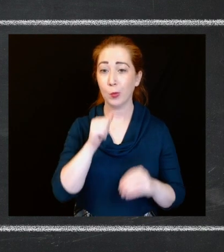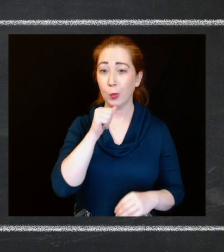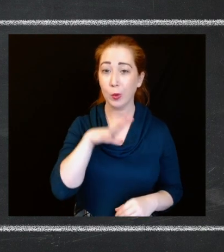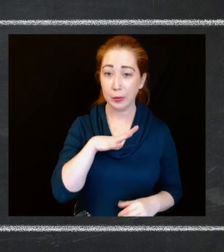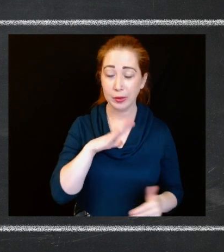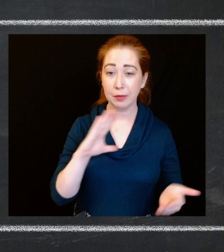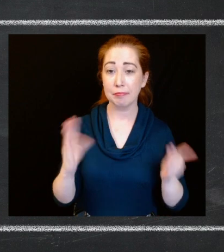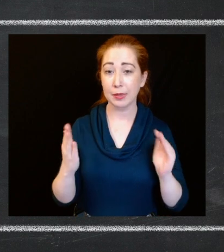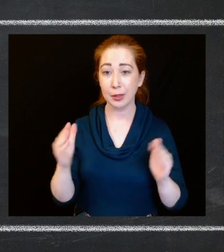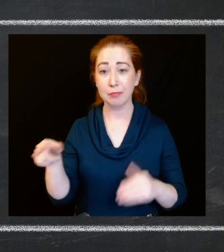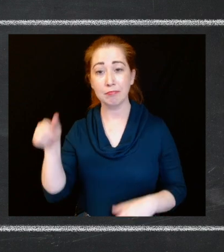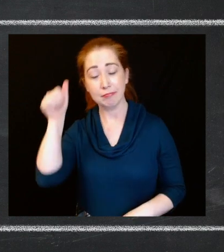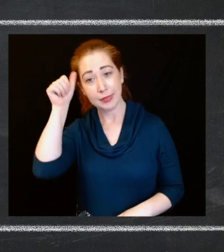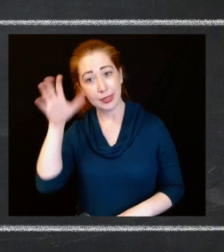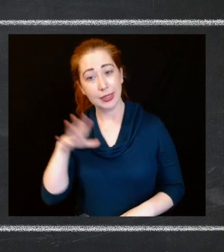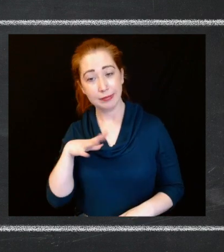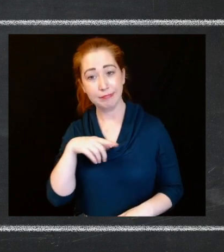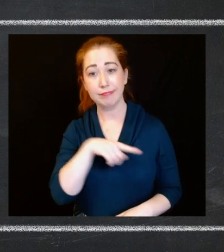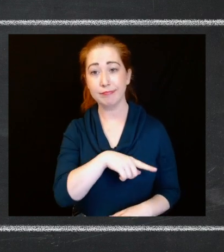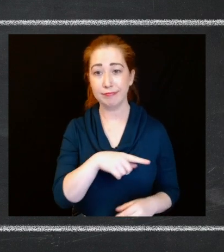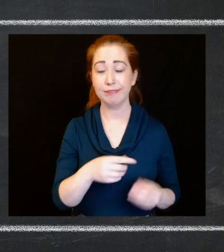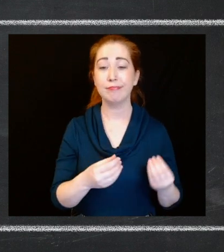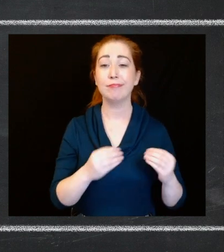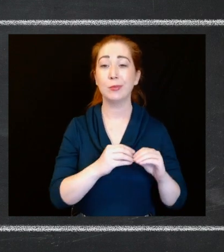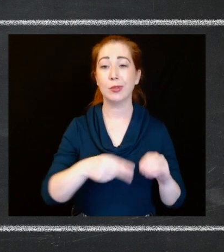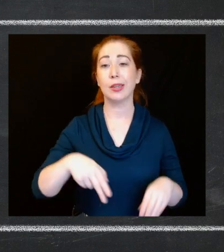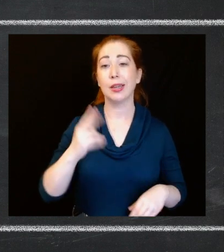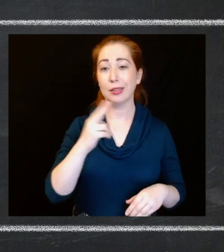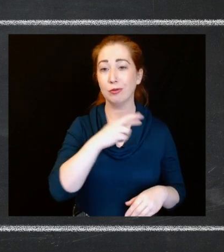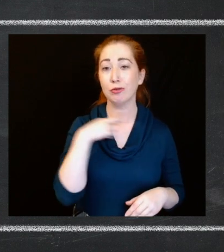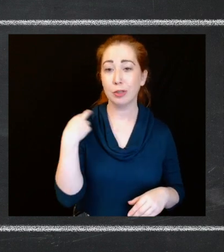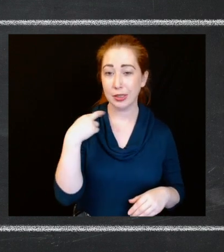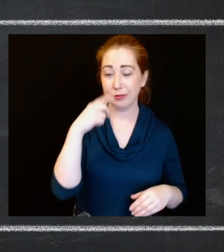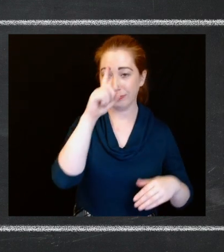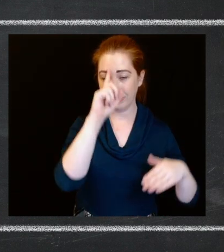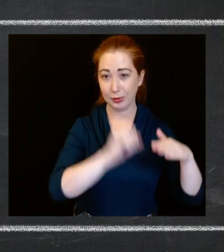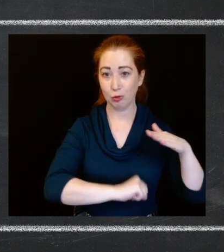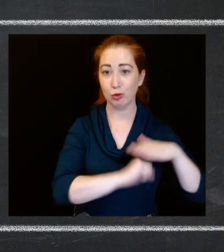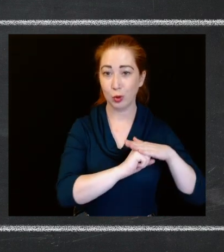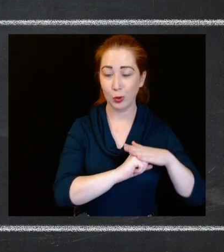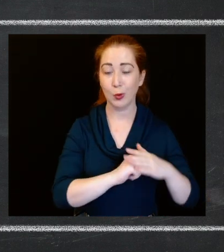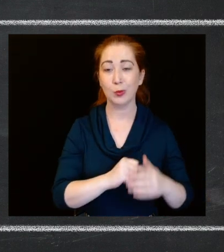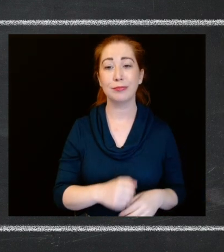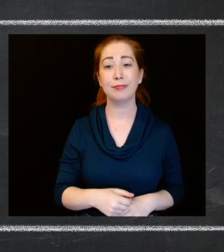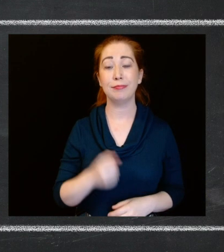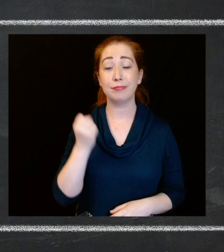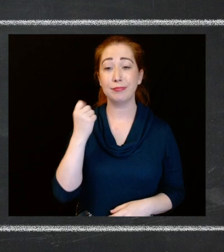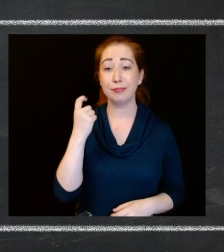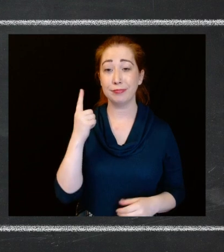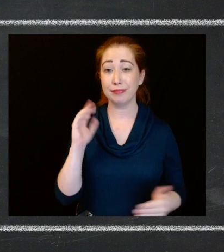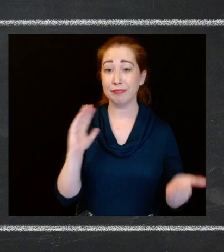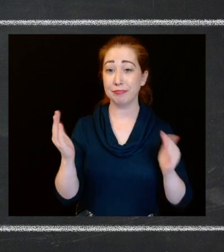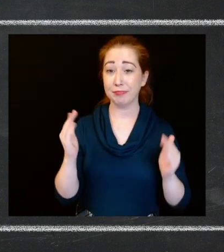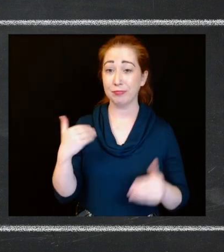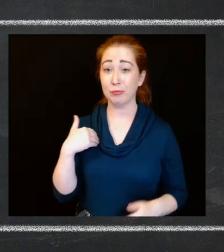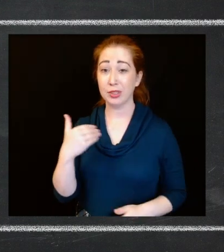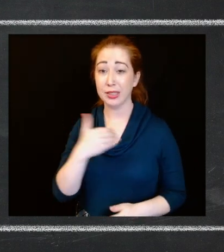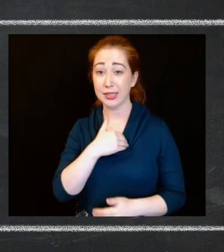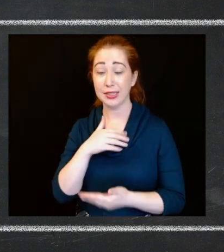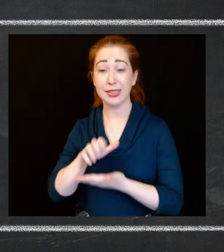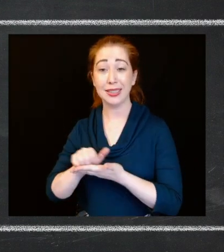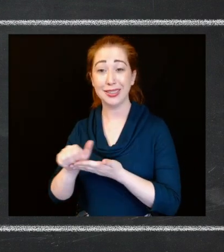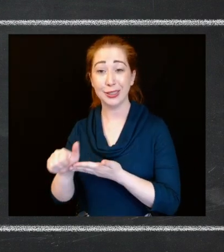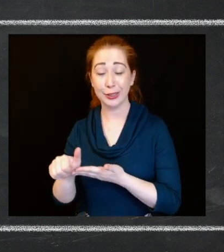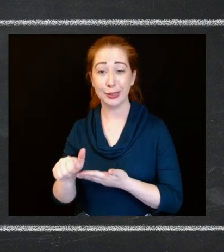This still means a lot of strokes happen in younger people too. More women than men